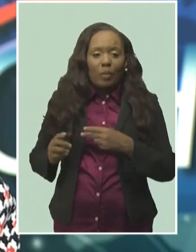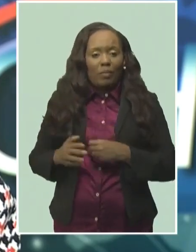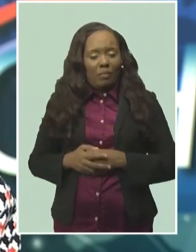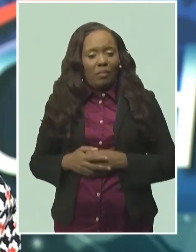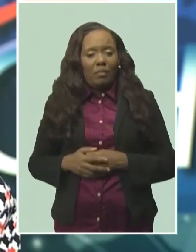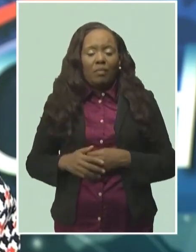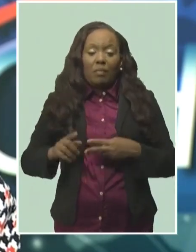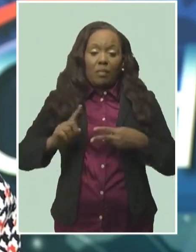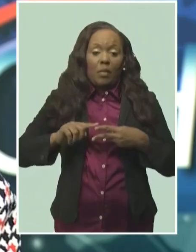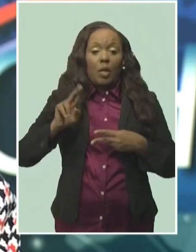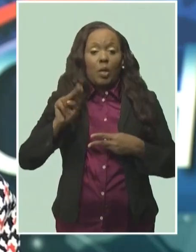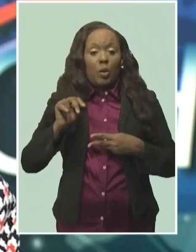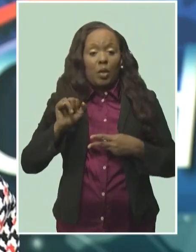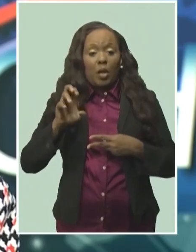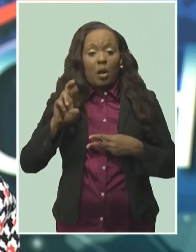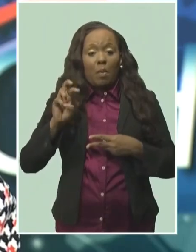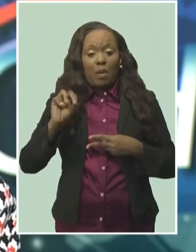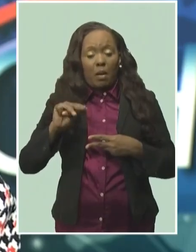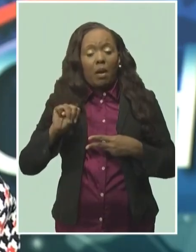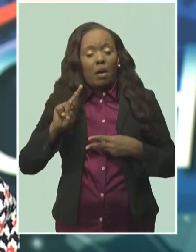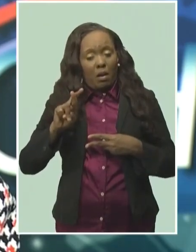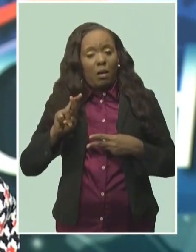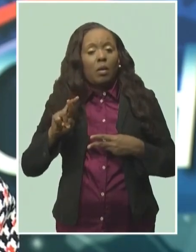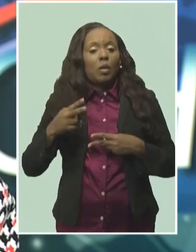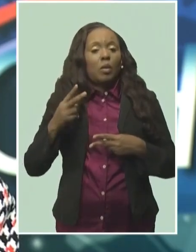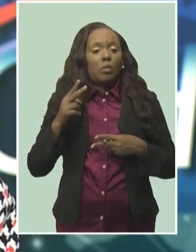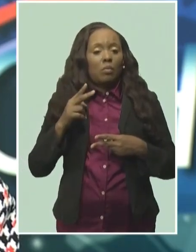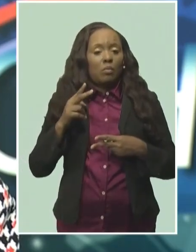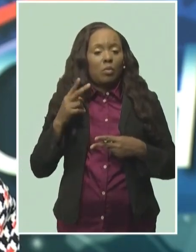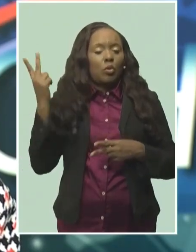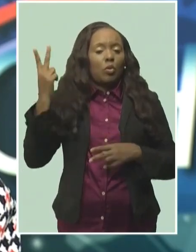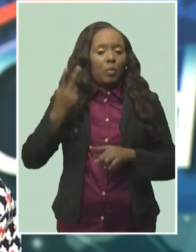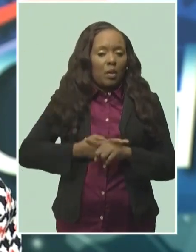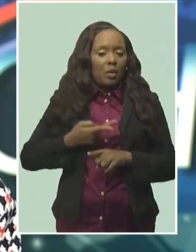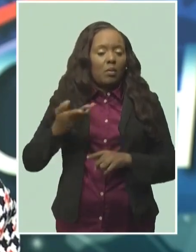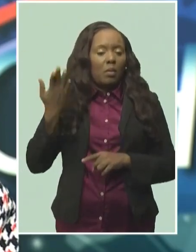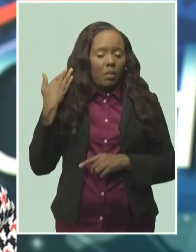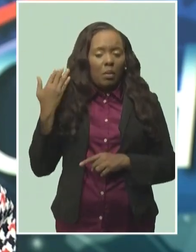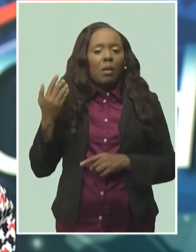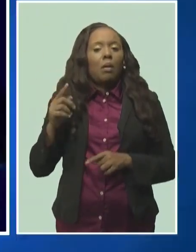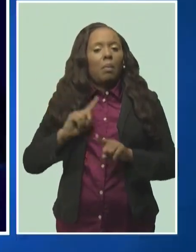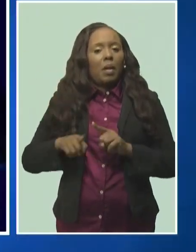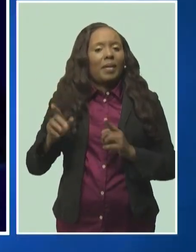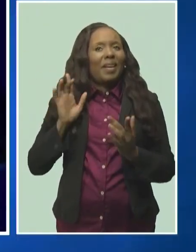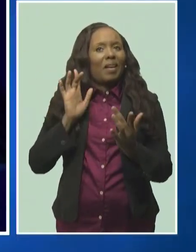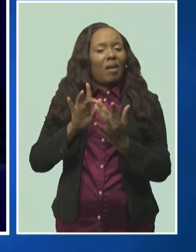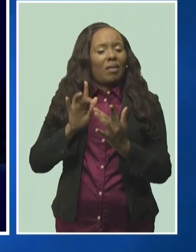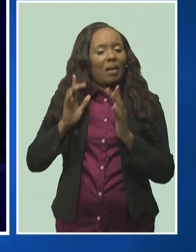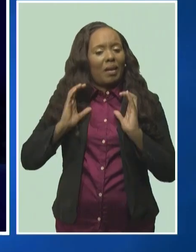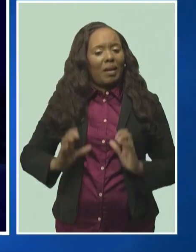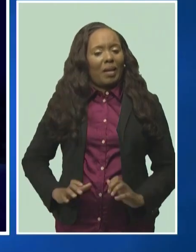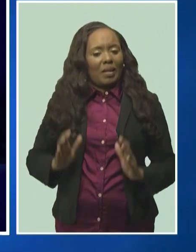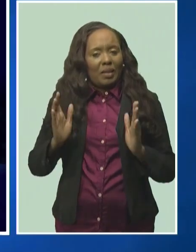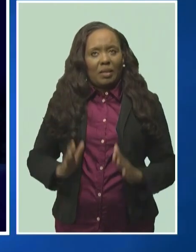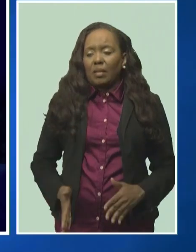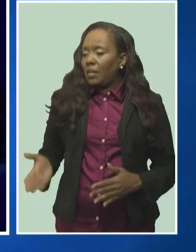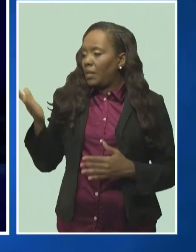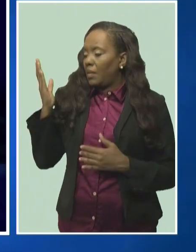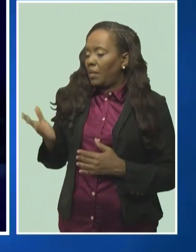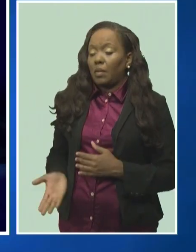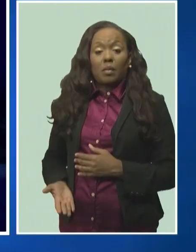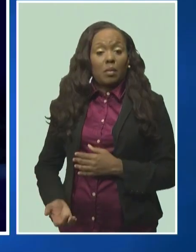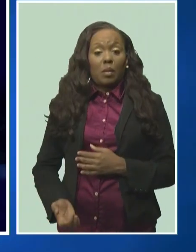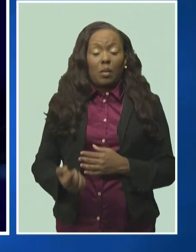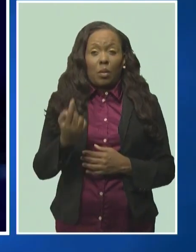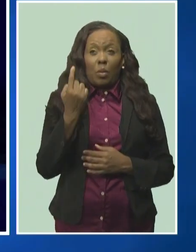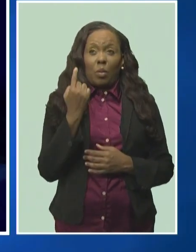breach 2 months ago. She said they contacted the clients who were affected. A certain entity